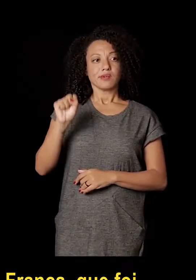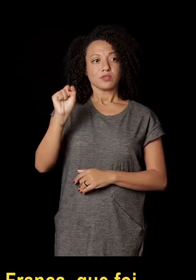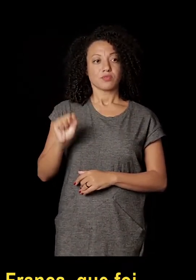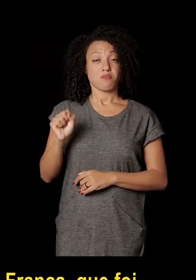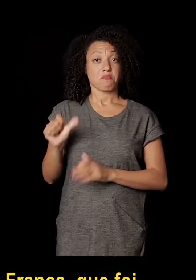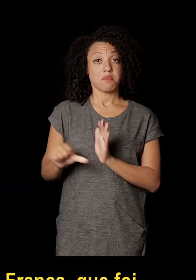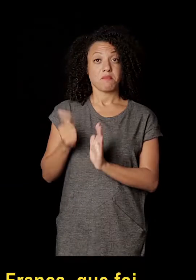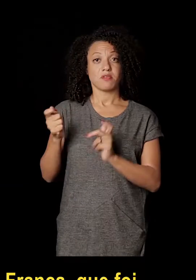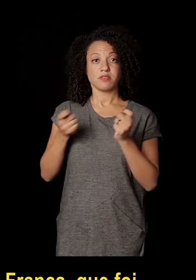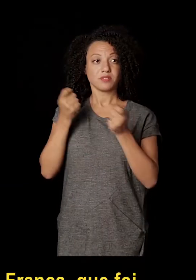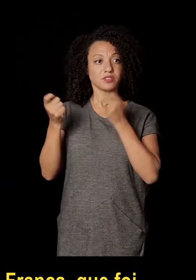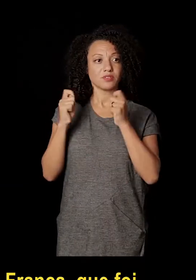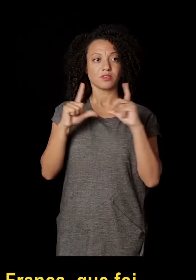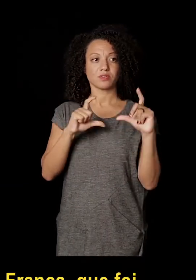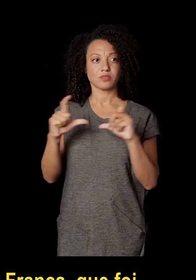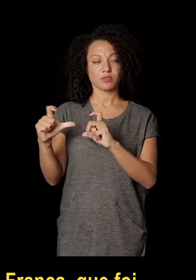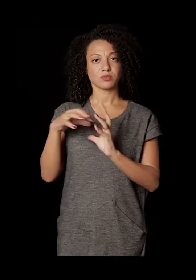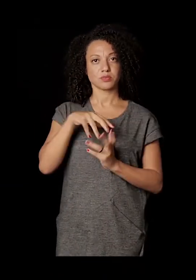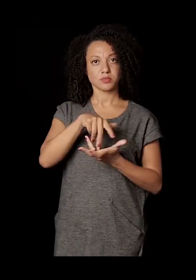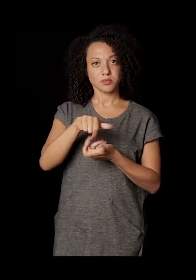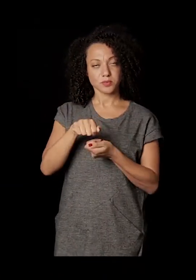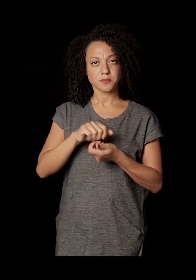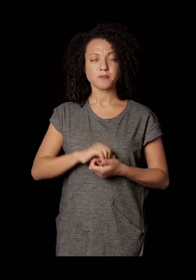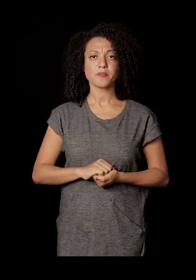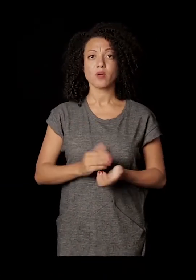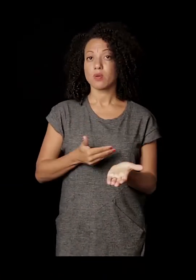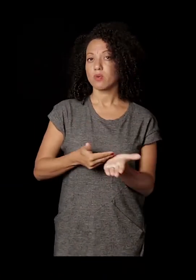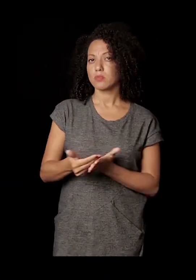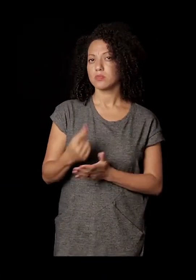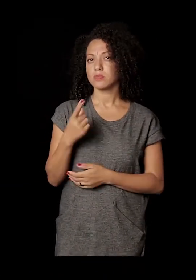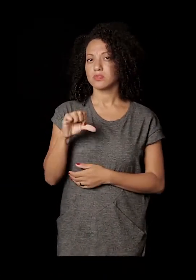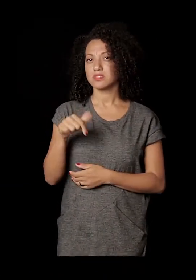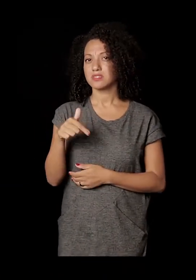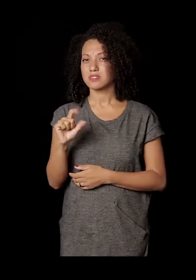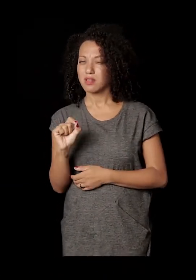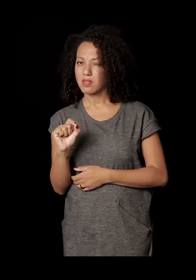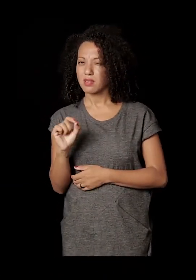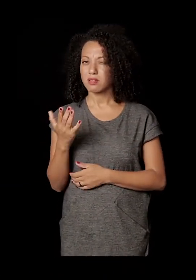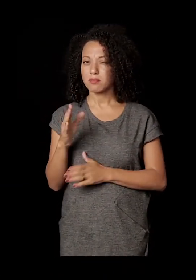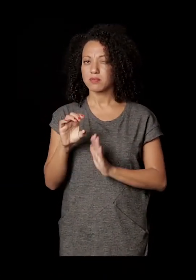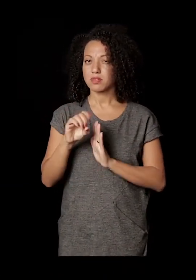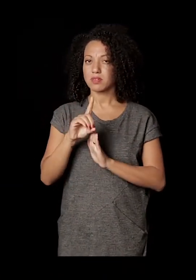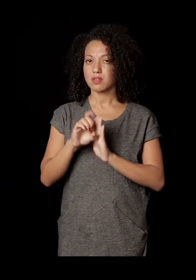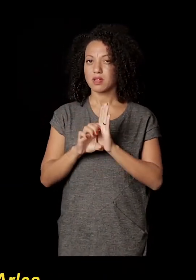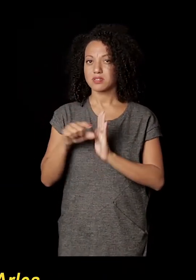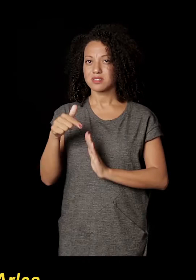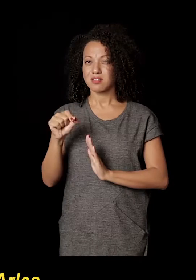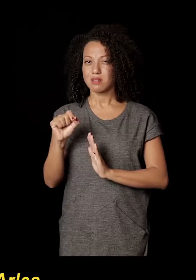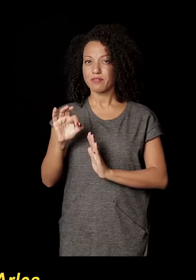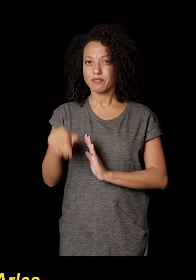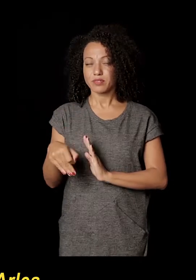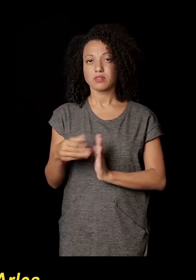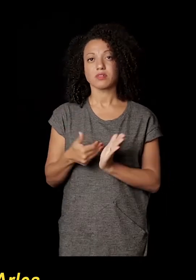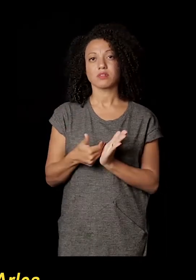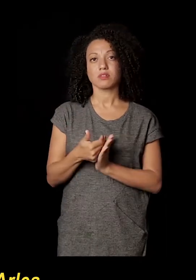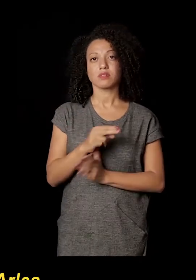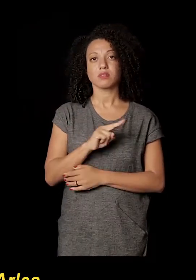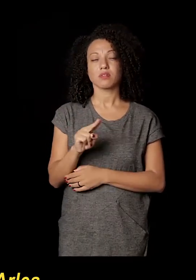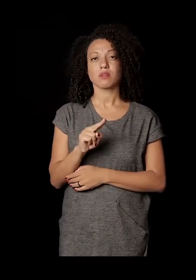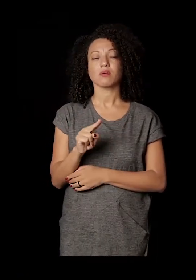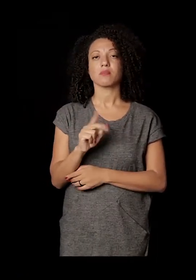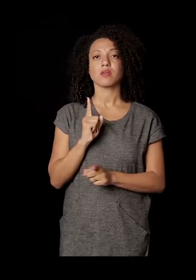photo festival, really, in the world. It began in the 70s, late 70s, the Rencontre